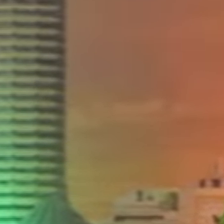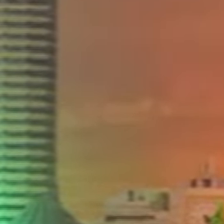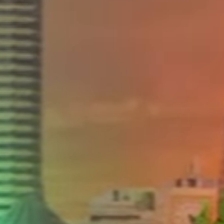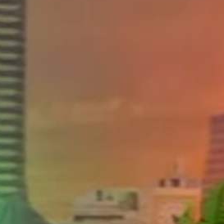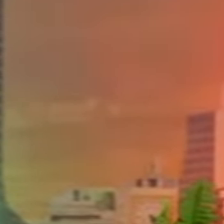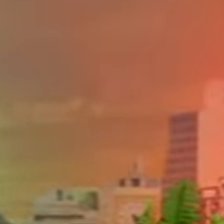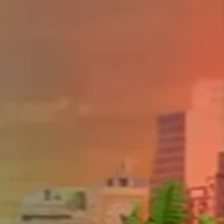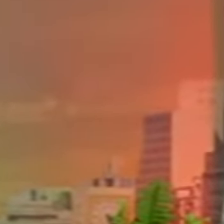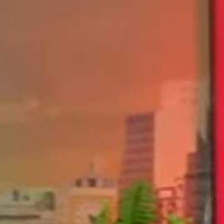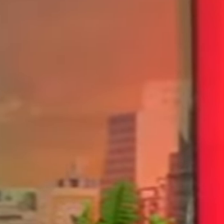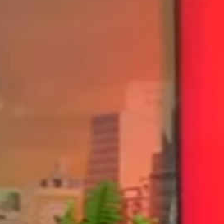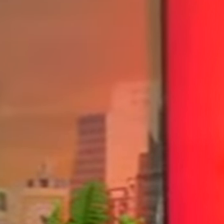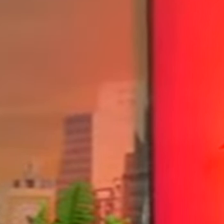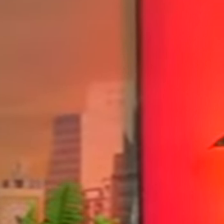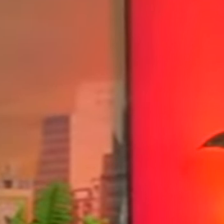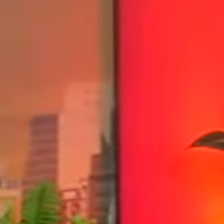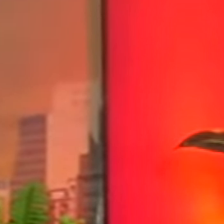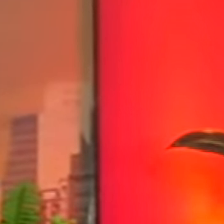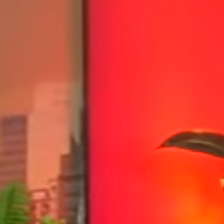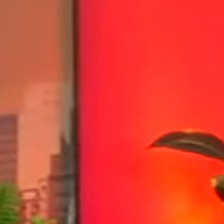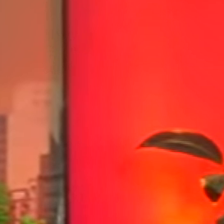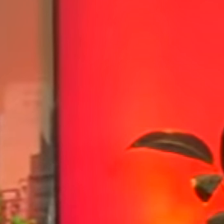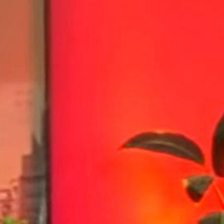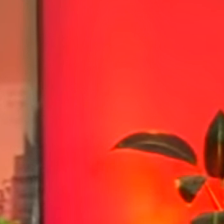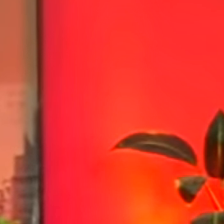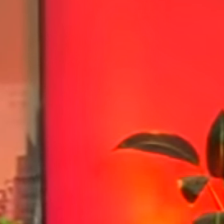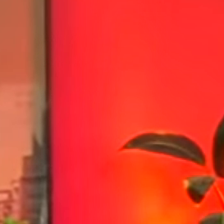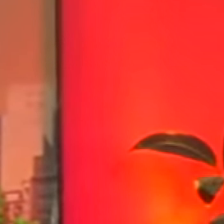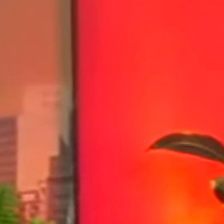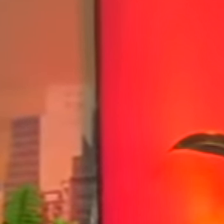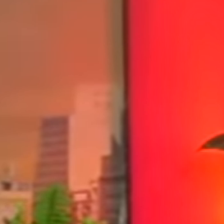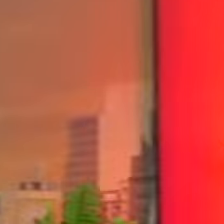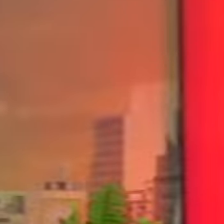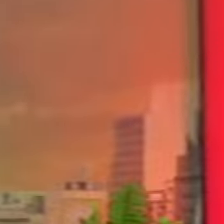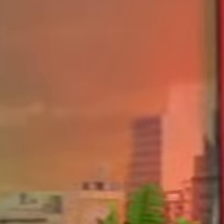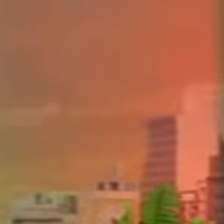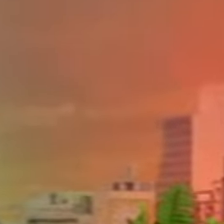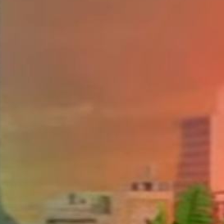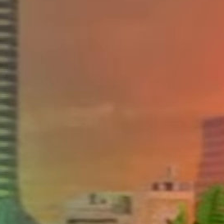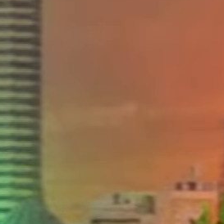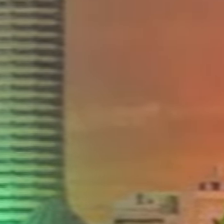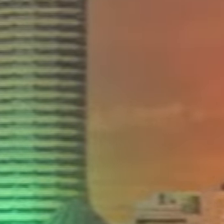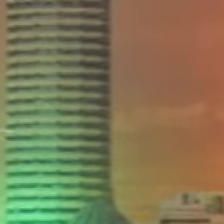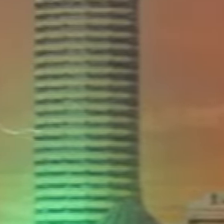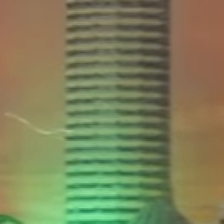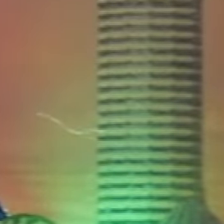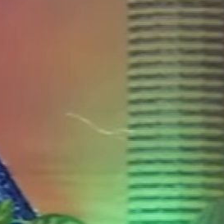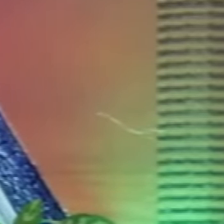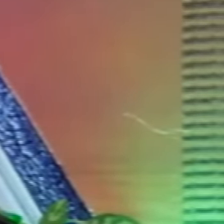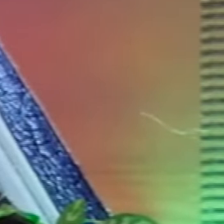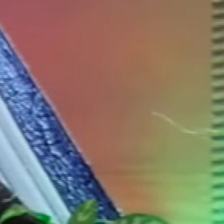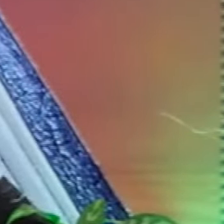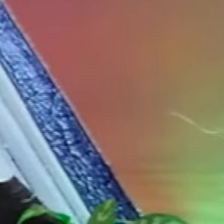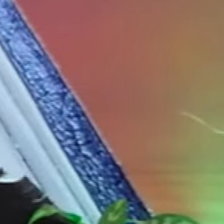The book of Acts, you found it, the book of Acts, Acts chapter